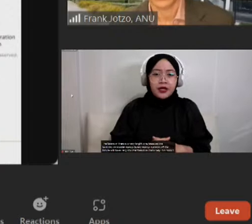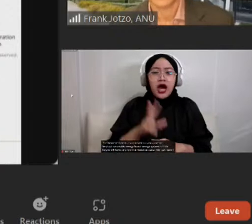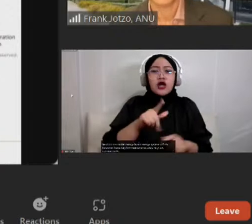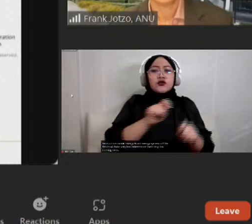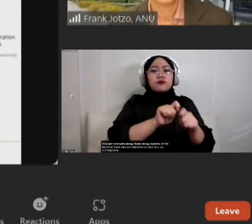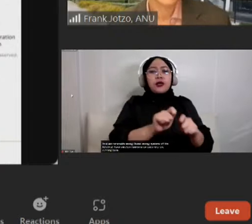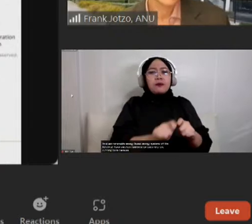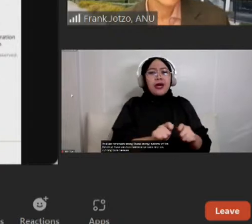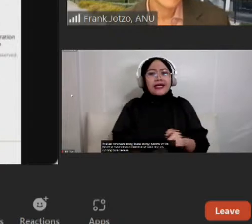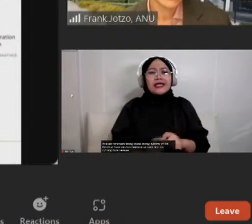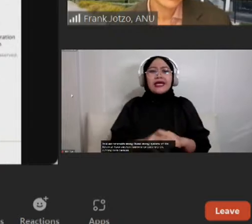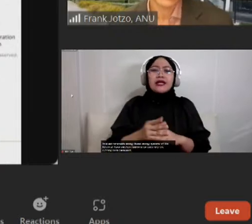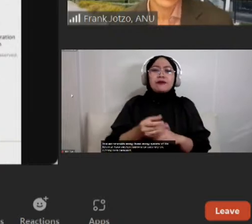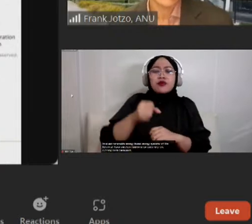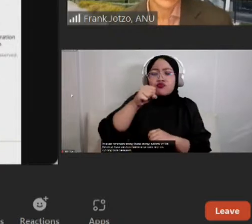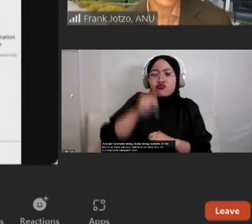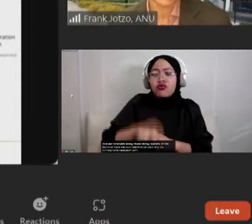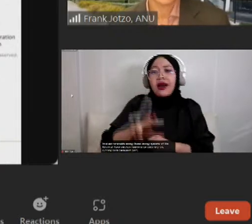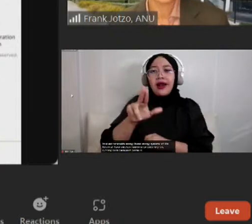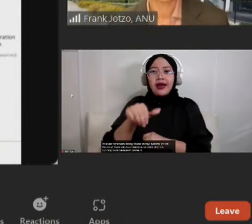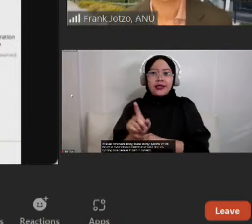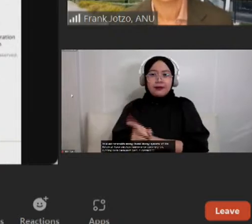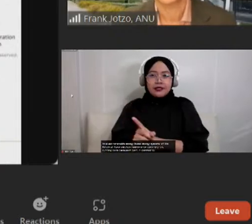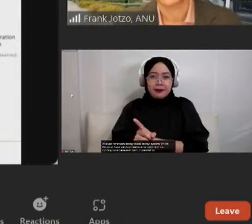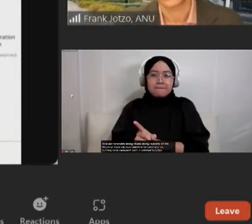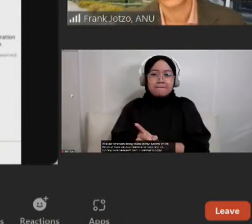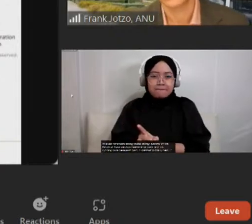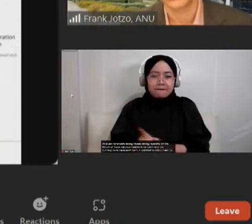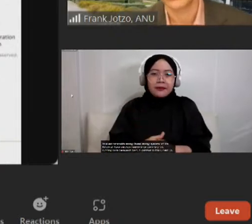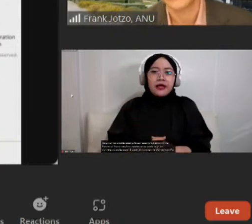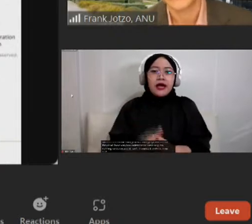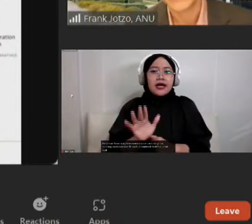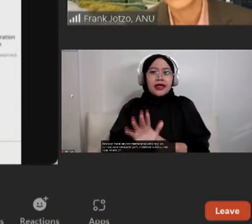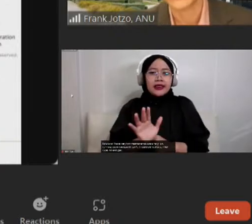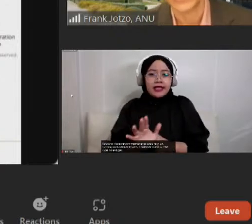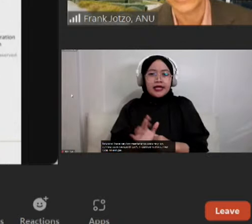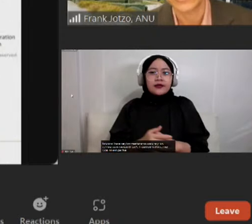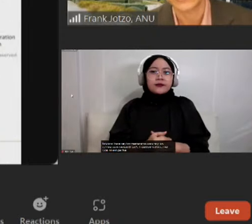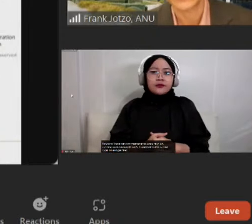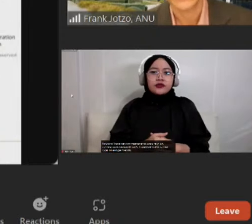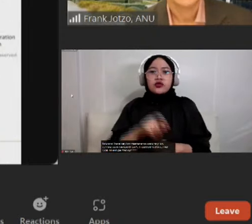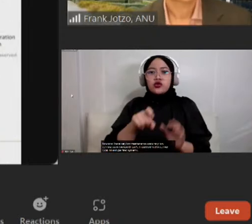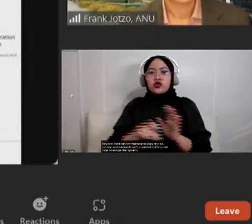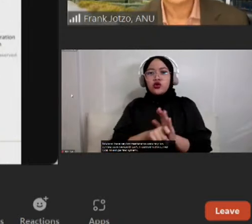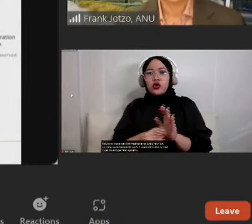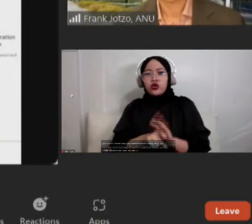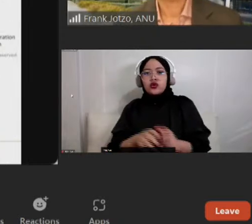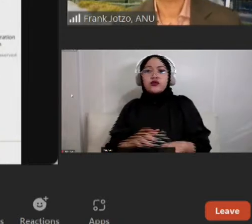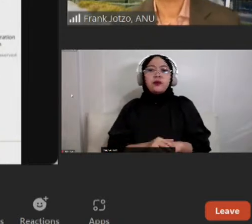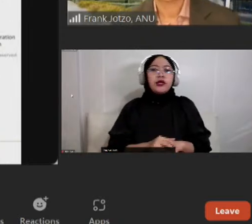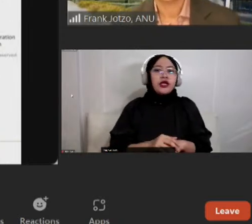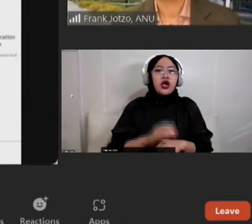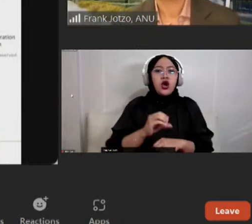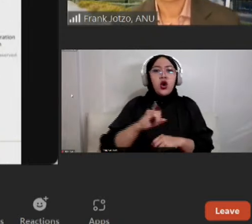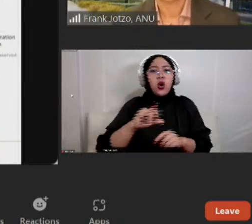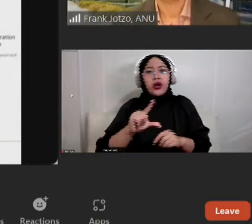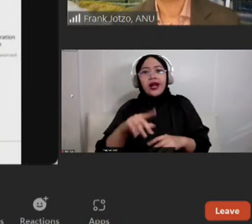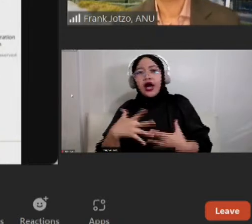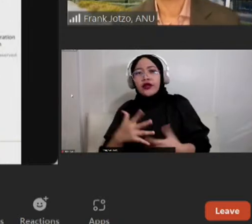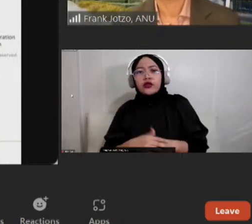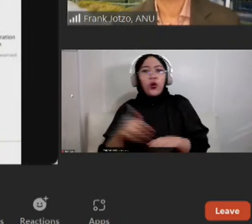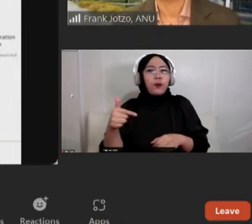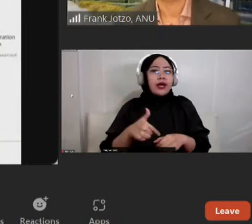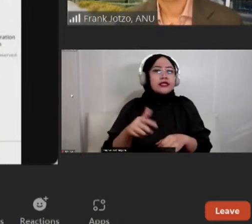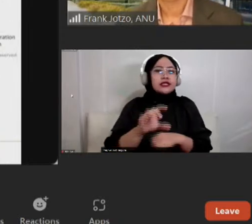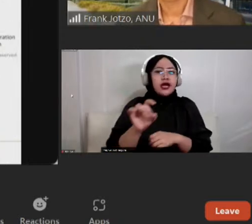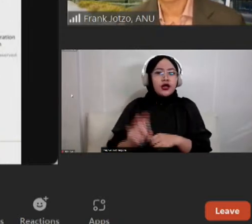running costs, because in contrast to the current coal, oil and gas-fired systems, they will